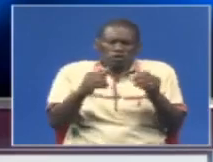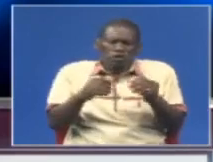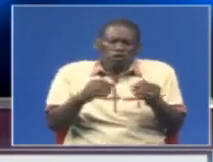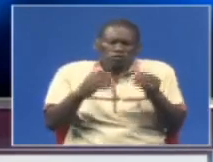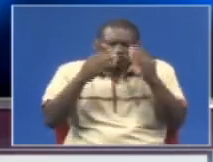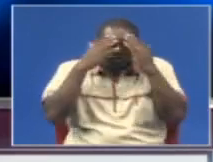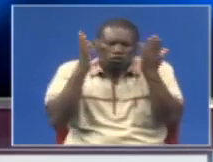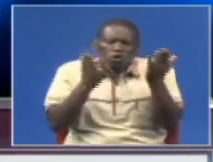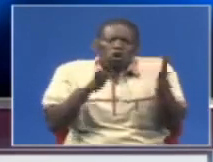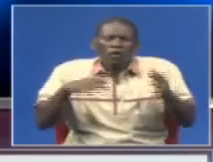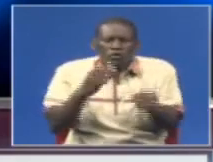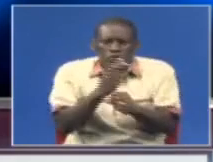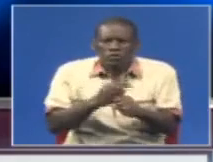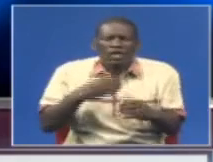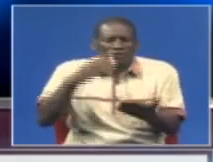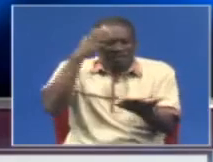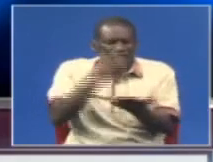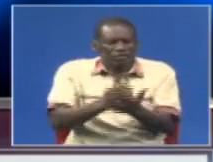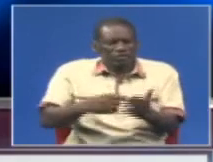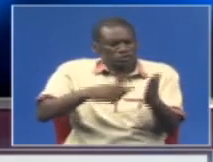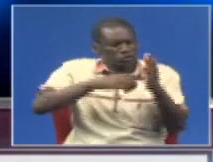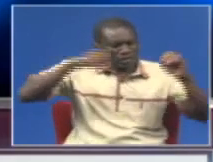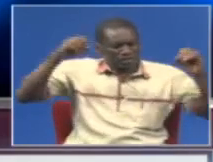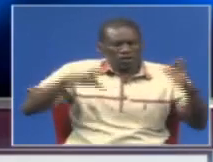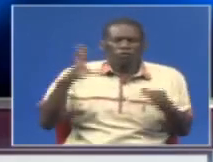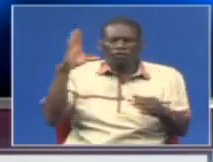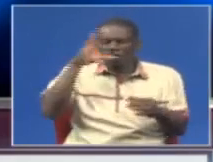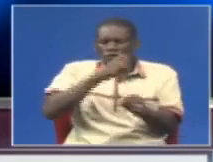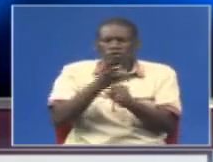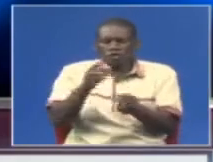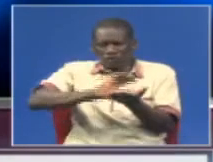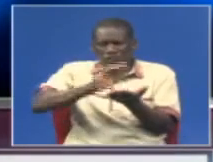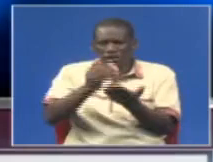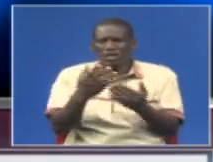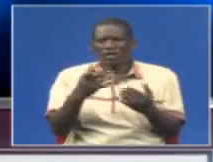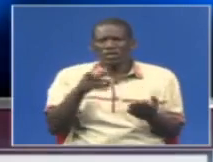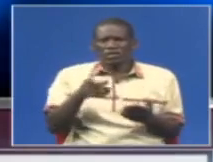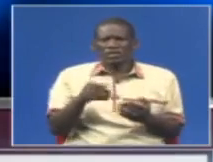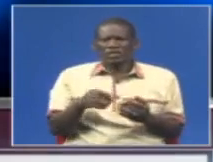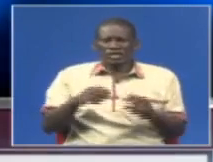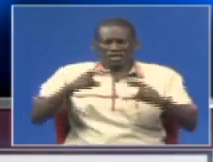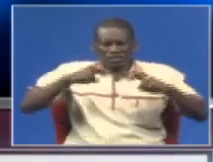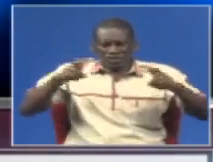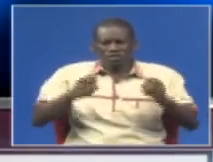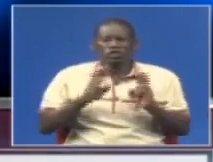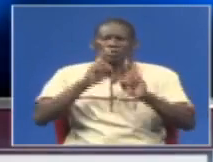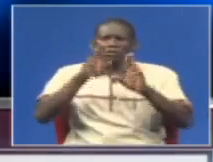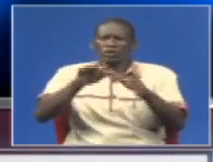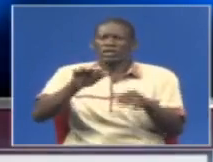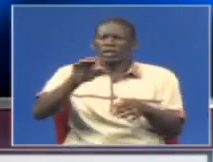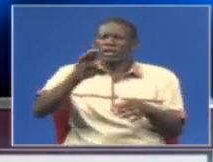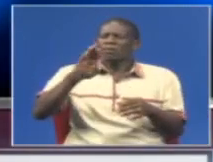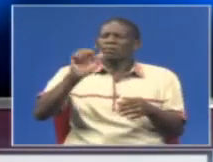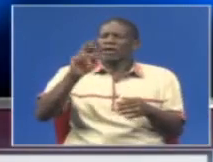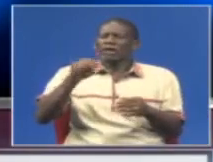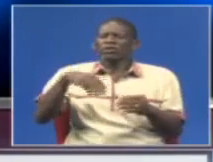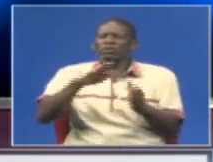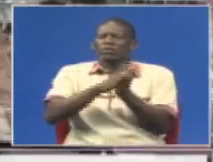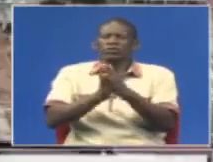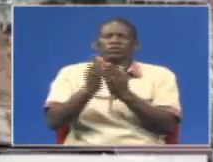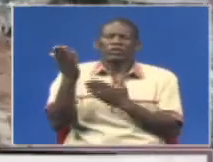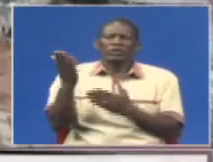certainty at the emergence of evidence pointing to impropriety. Here now is a crime and investigations reporter Brian Abuya with the details.